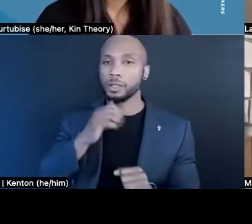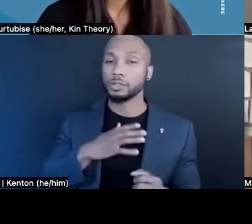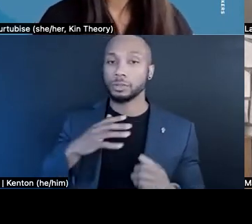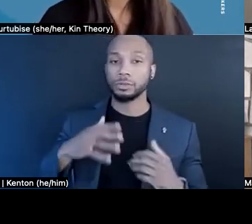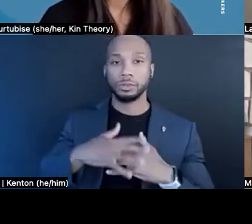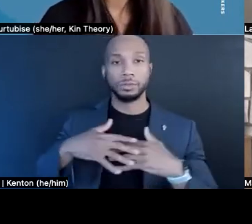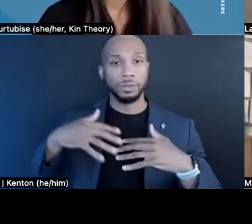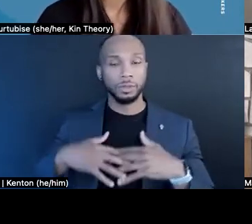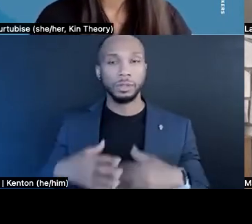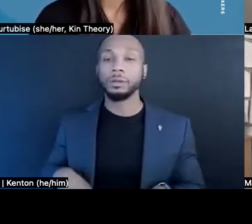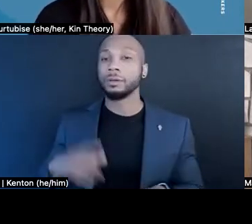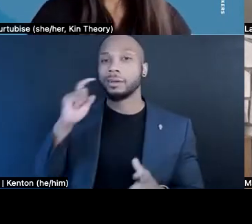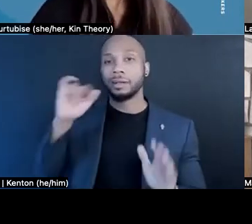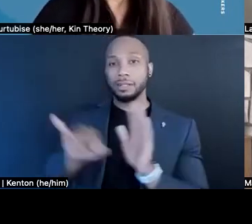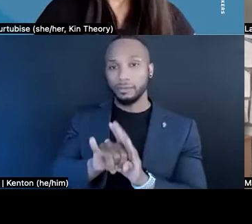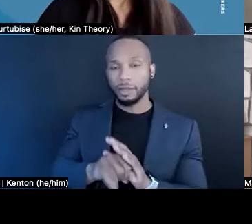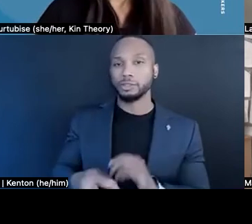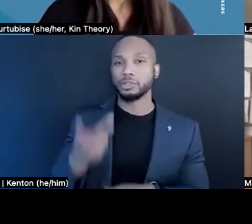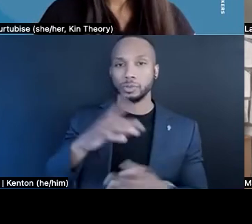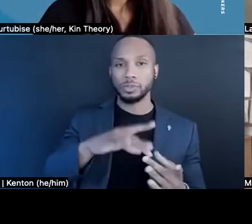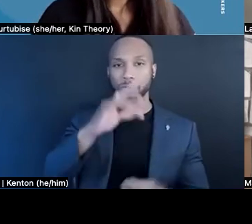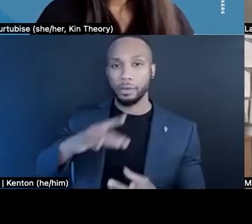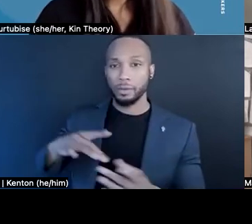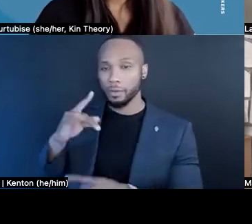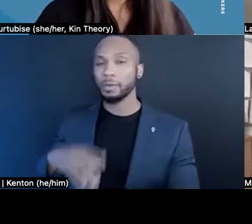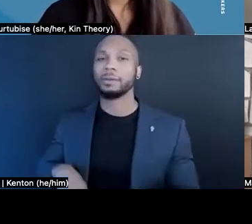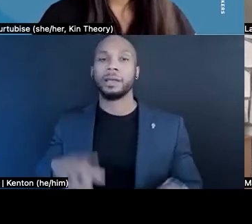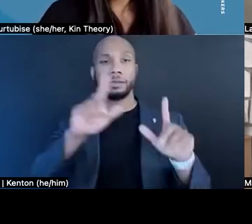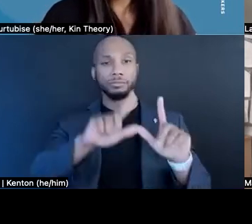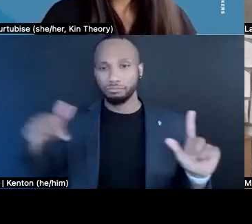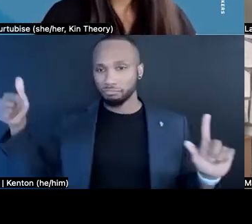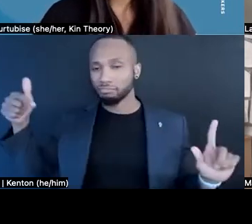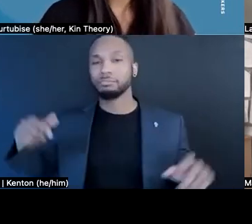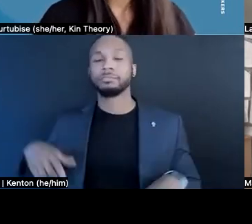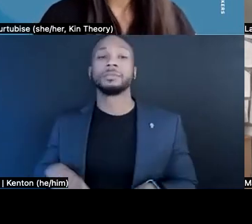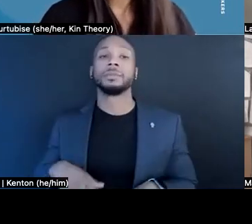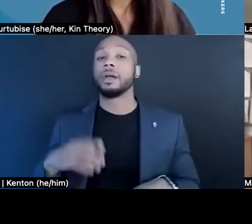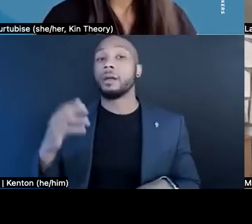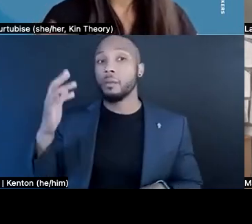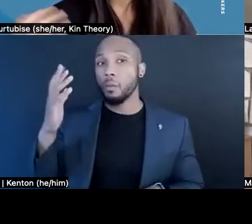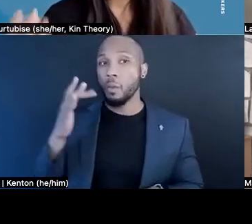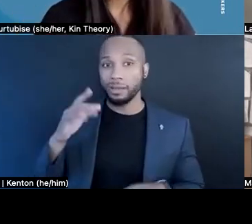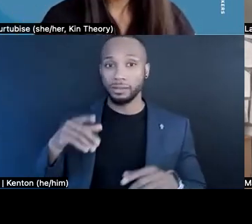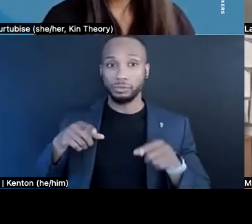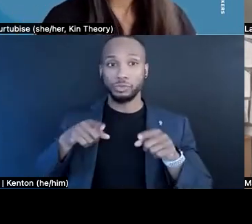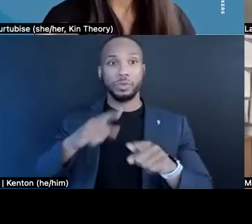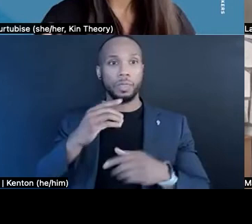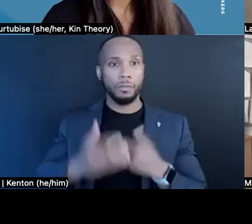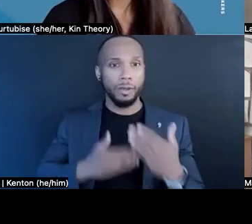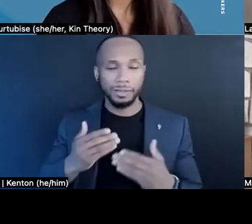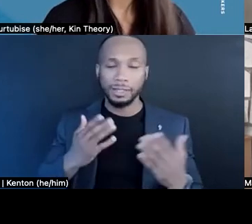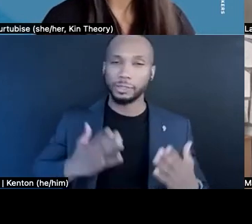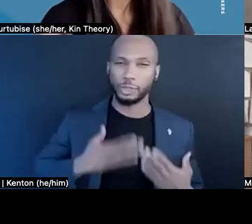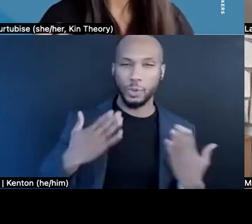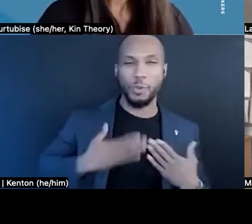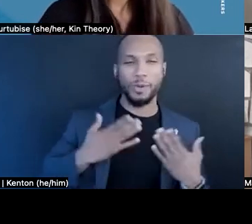as Two-Spirit, LGBTQIA+, and why perhaps in that process, in that joy and that